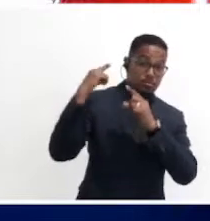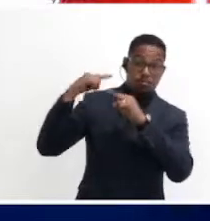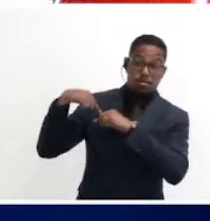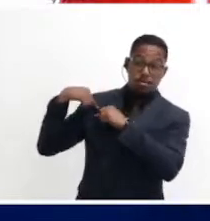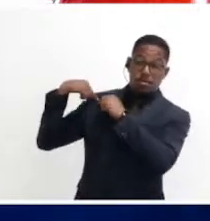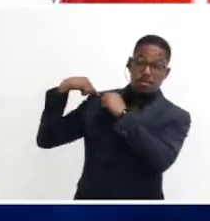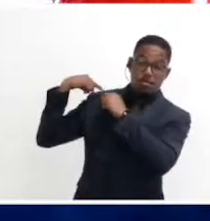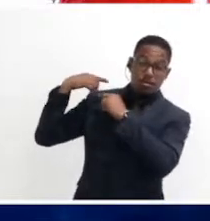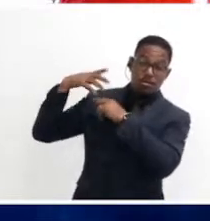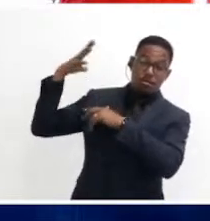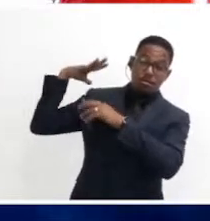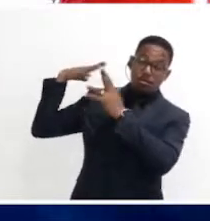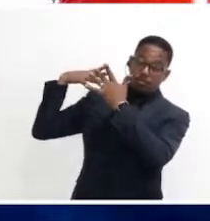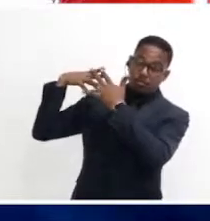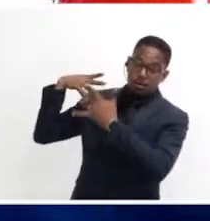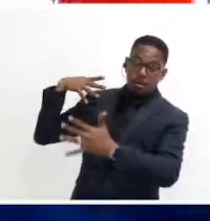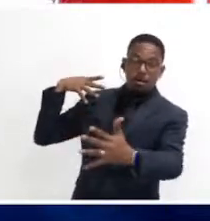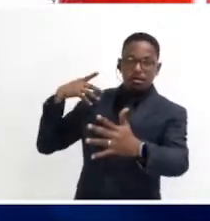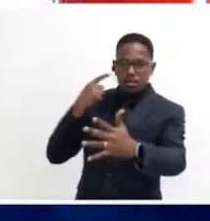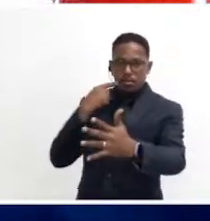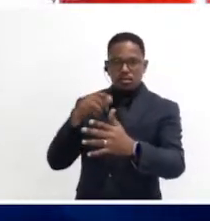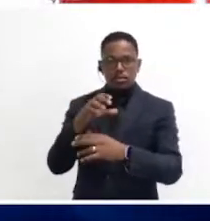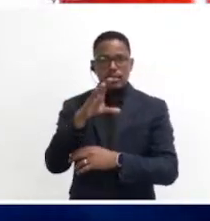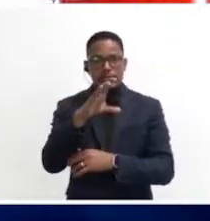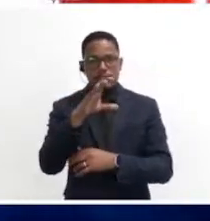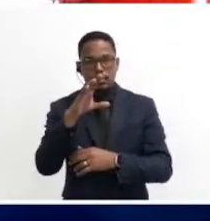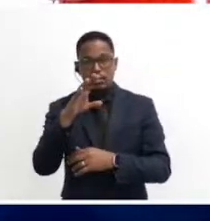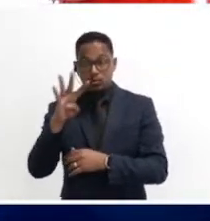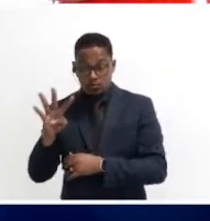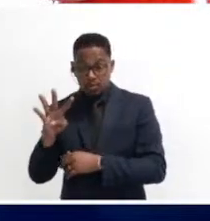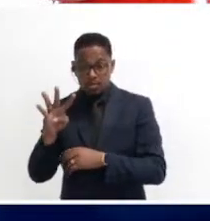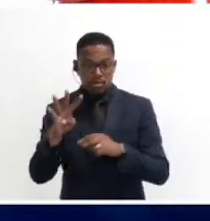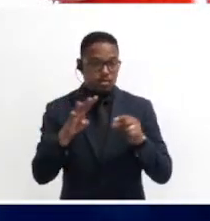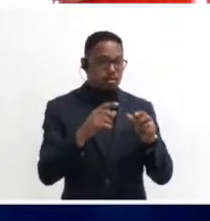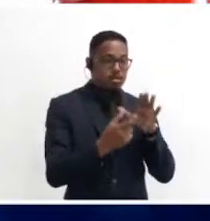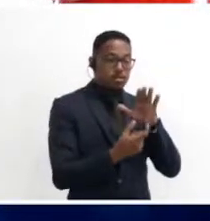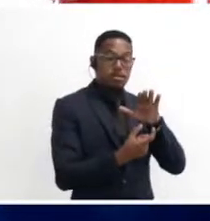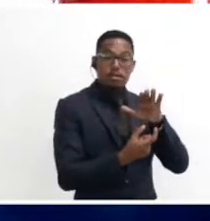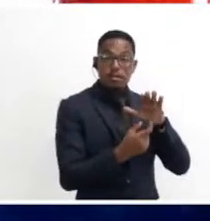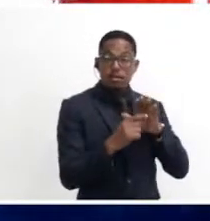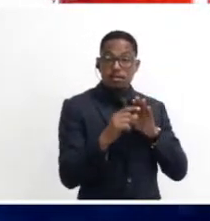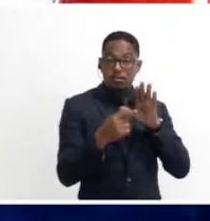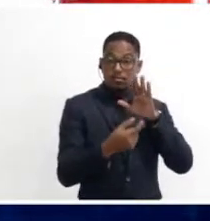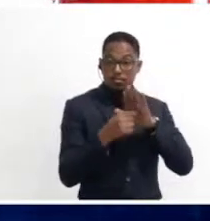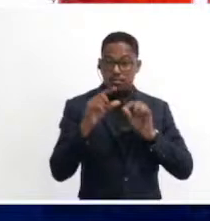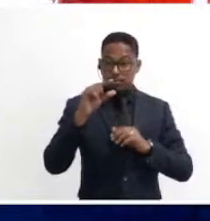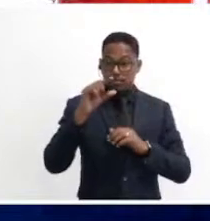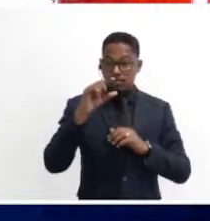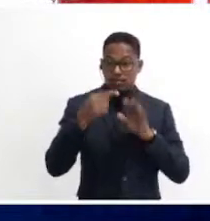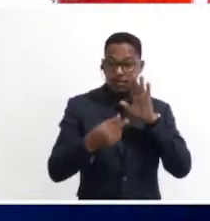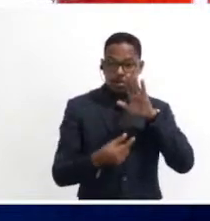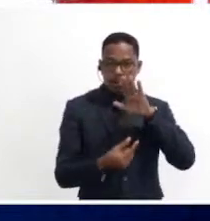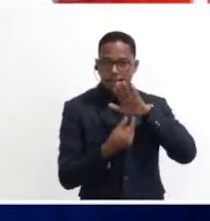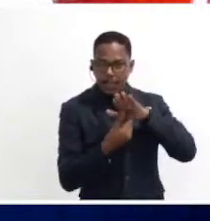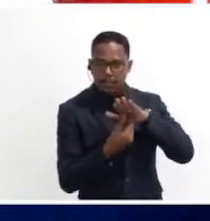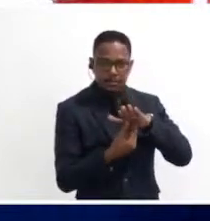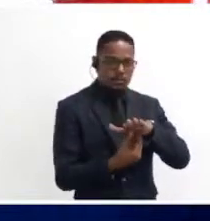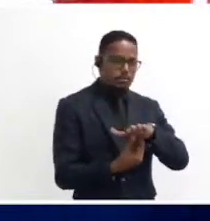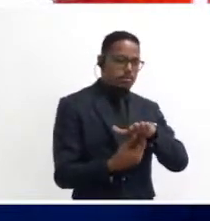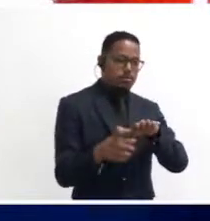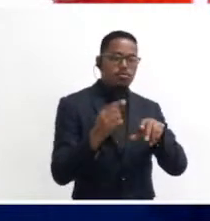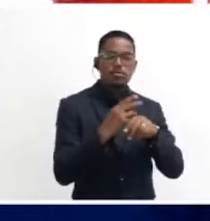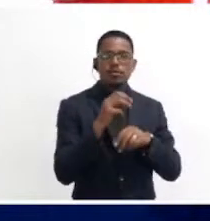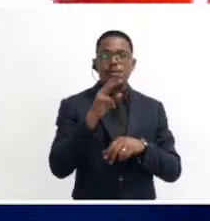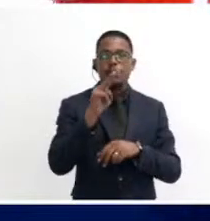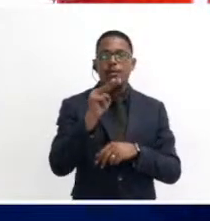C4, the industry sometimes call these C4 bumps, and that stands for